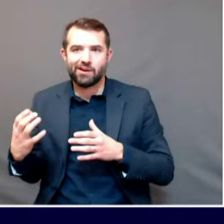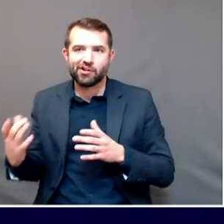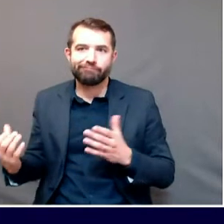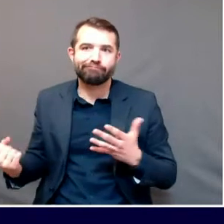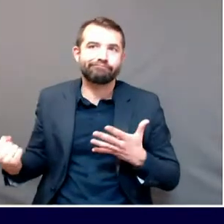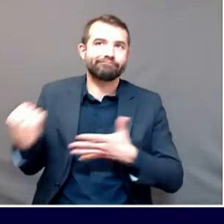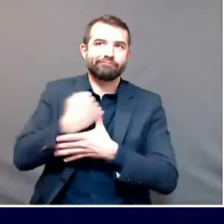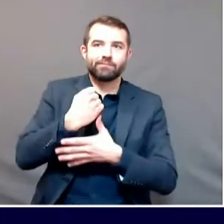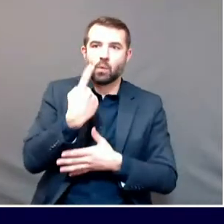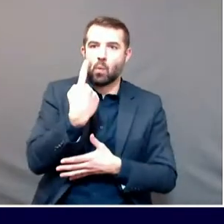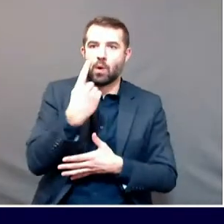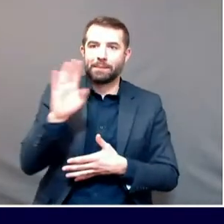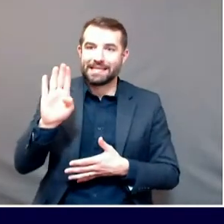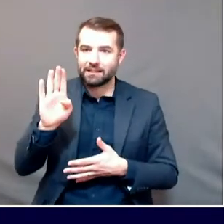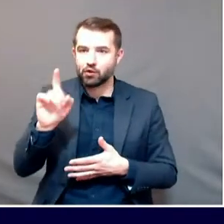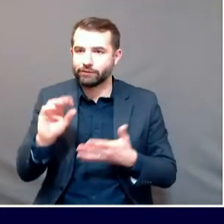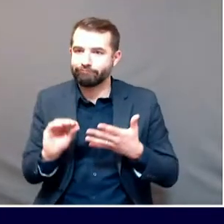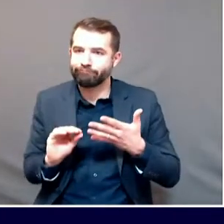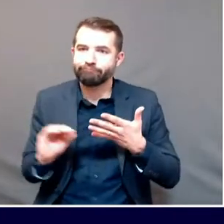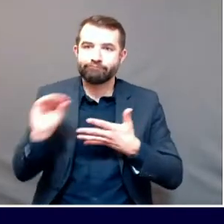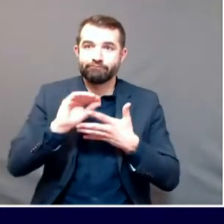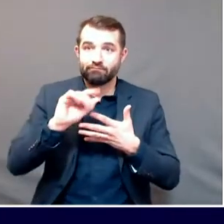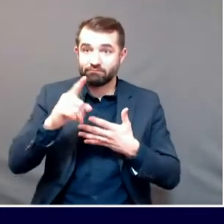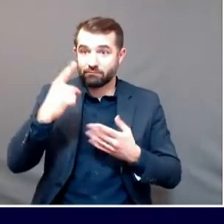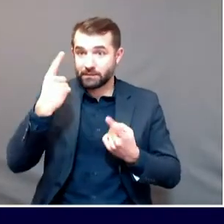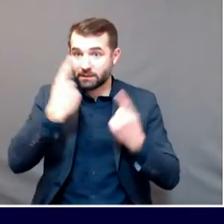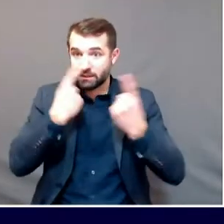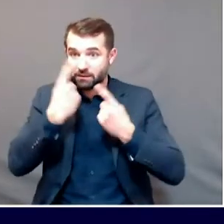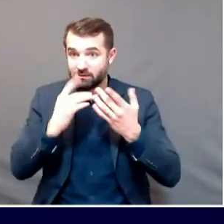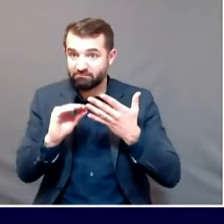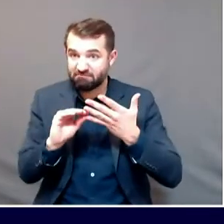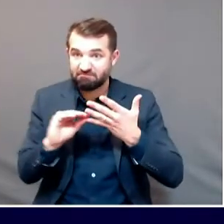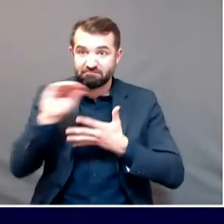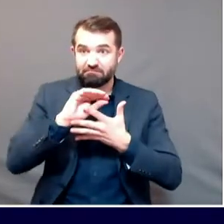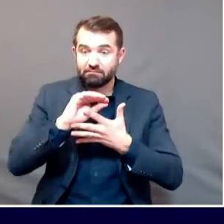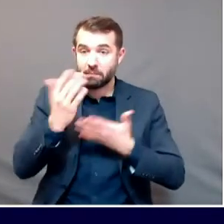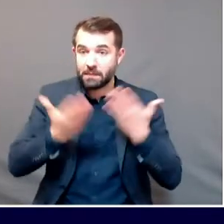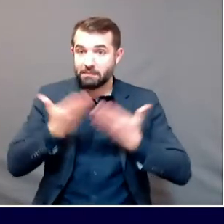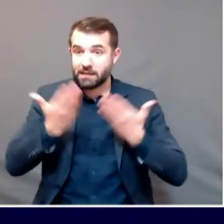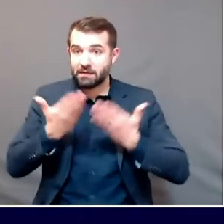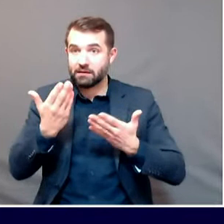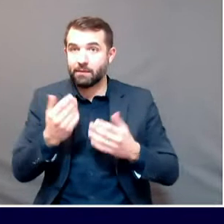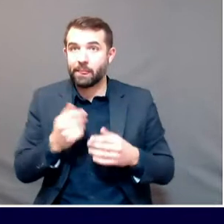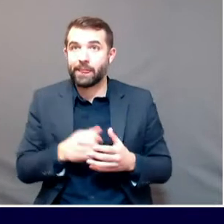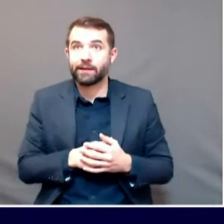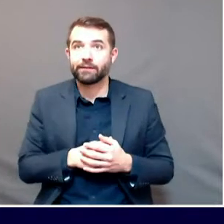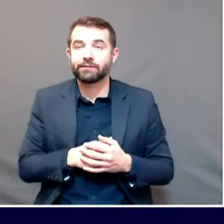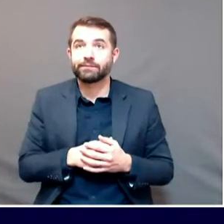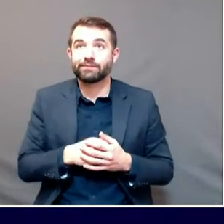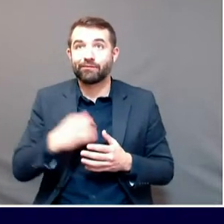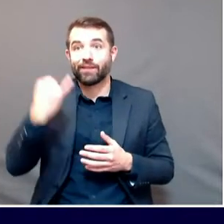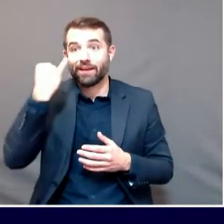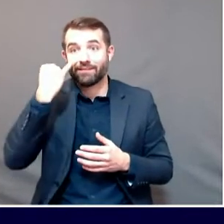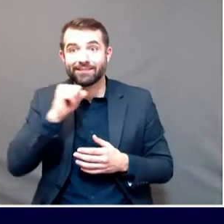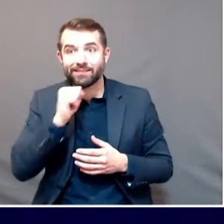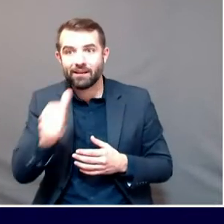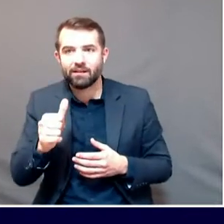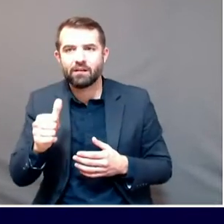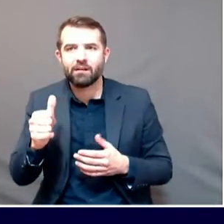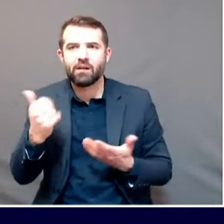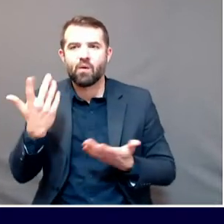if so, is there a rough timeline as to when they say staff or any incarcerated people might actually have access to this